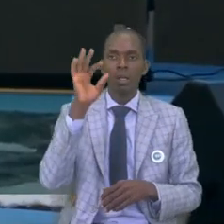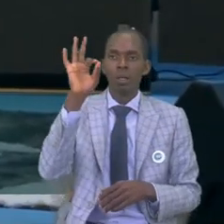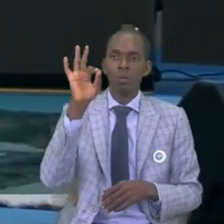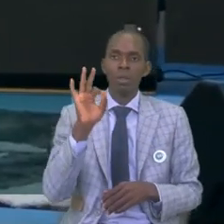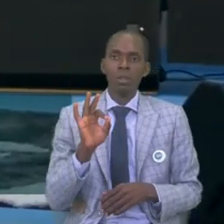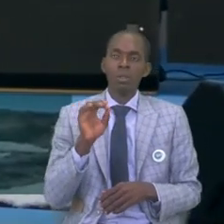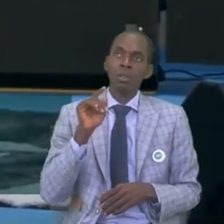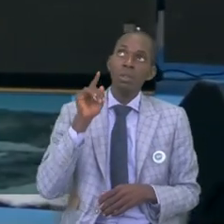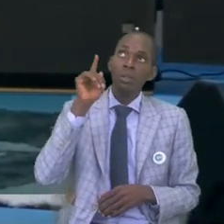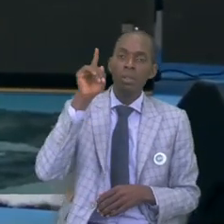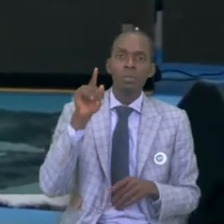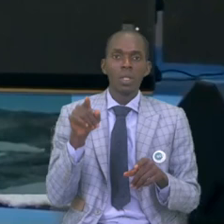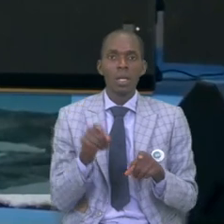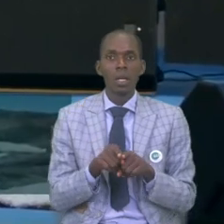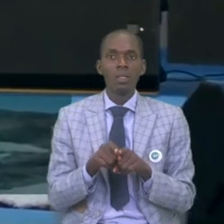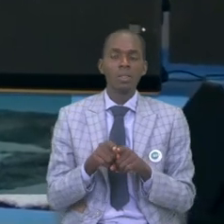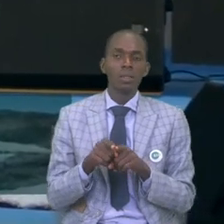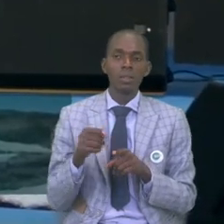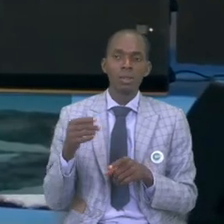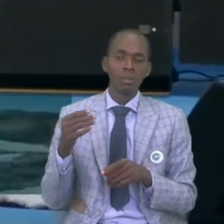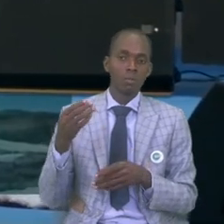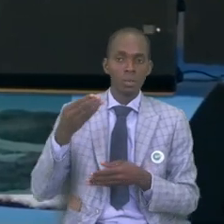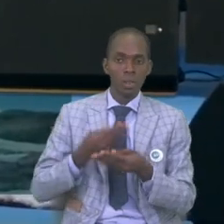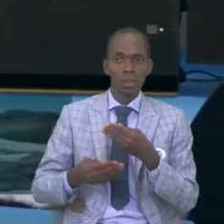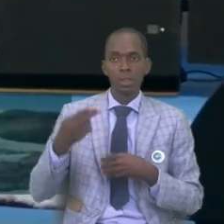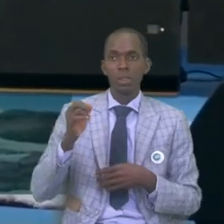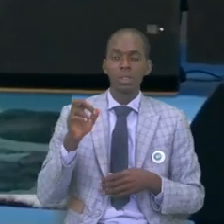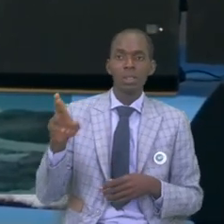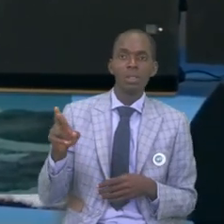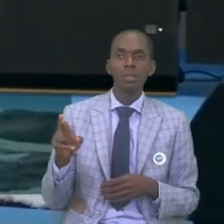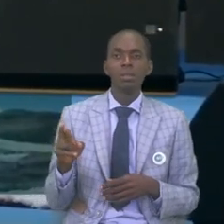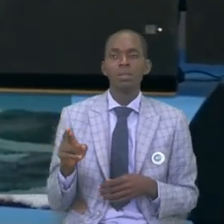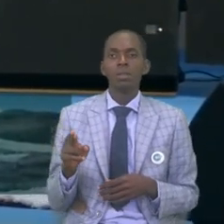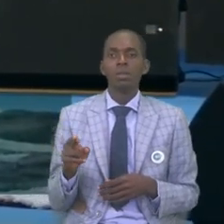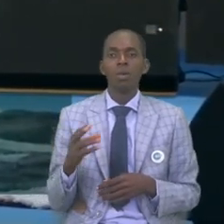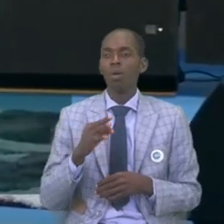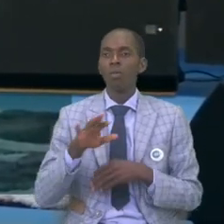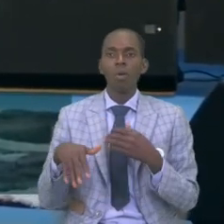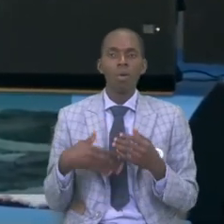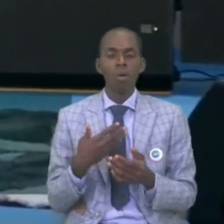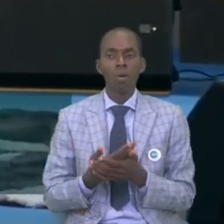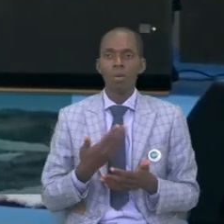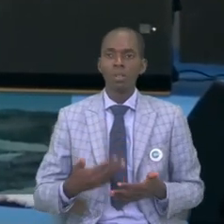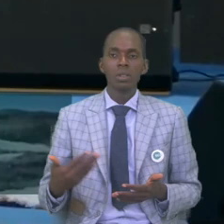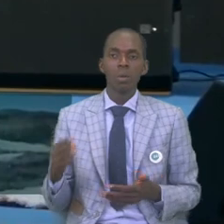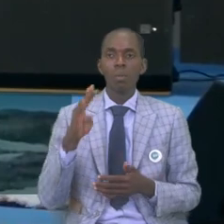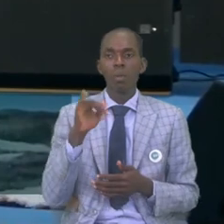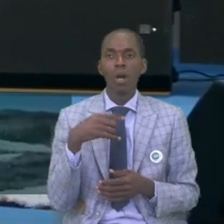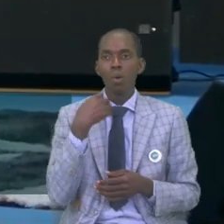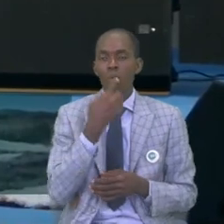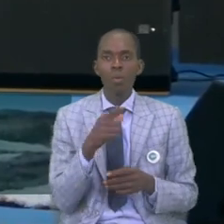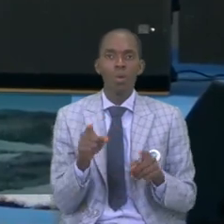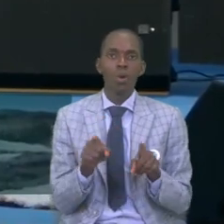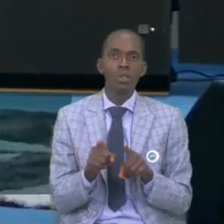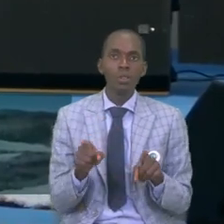him as heir of all things, heir, inheritor of all things, by whom also